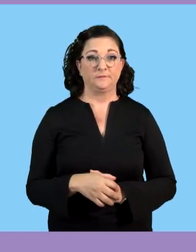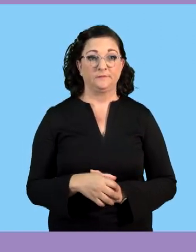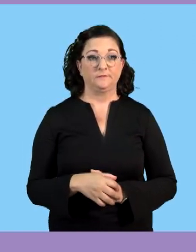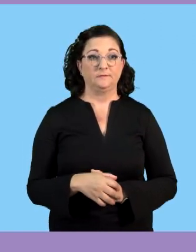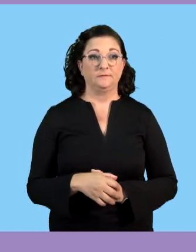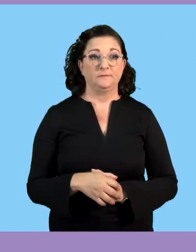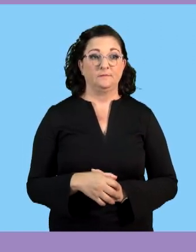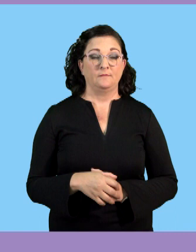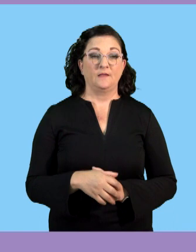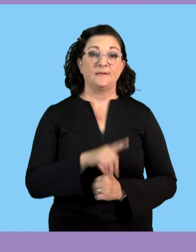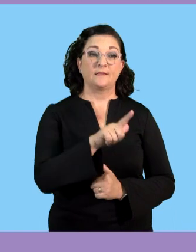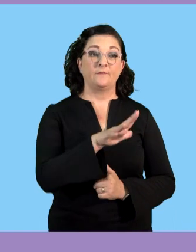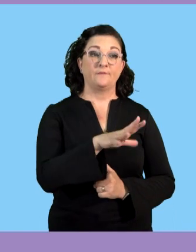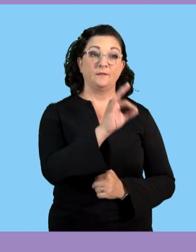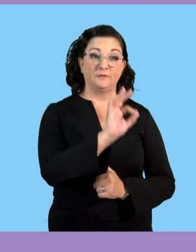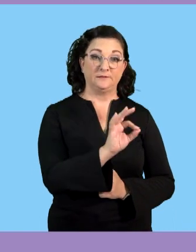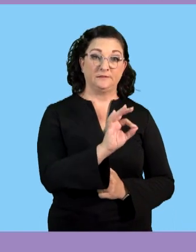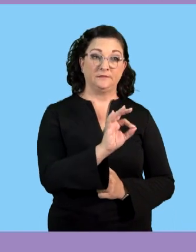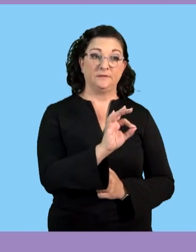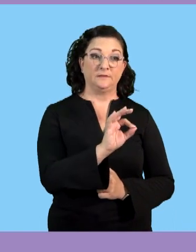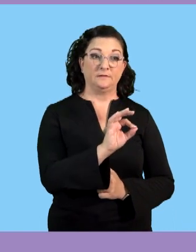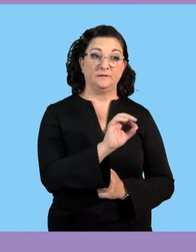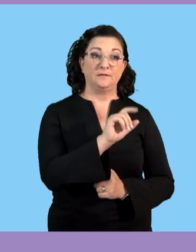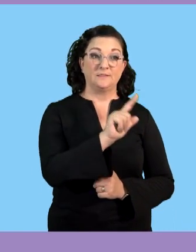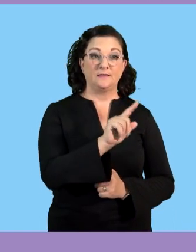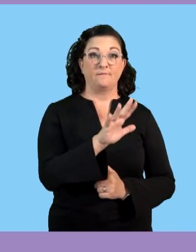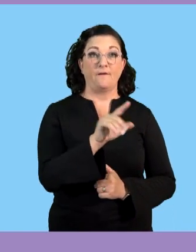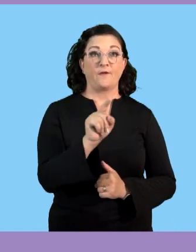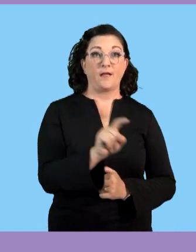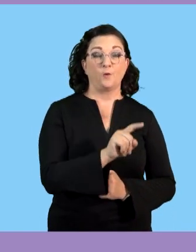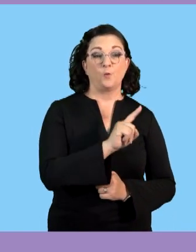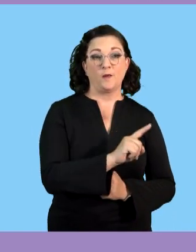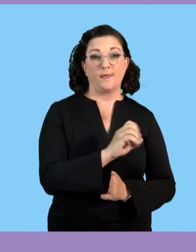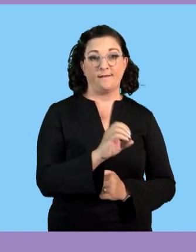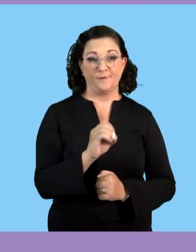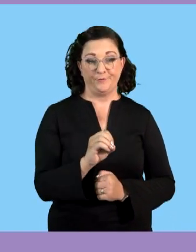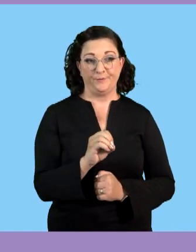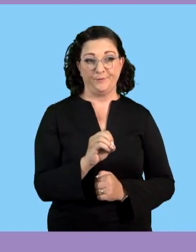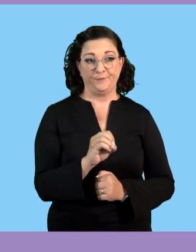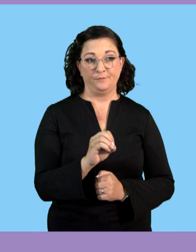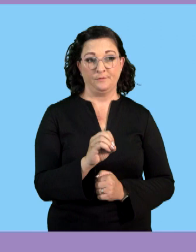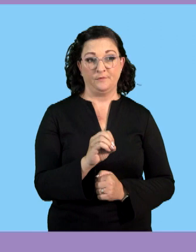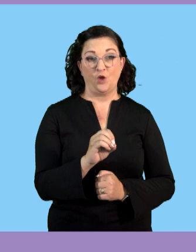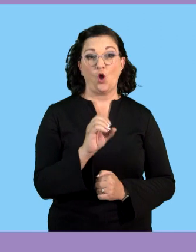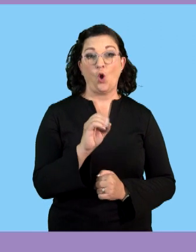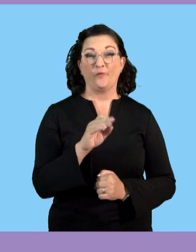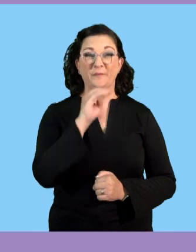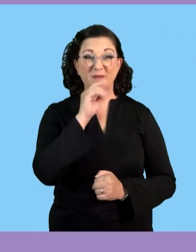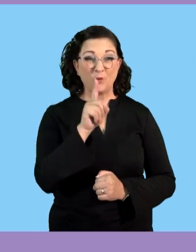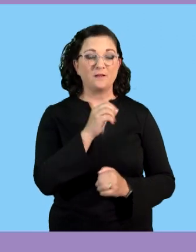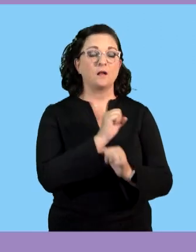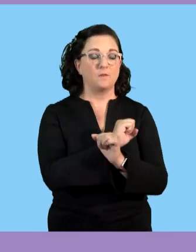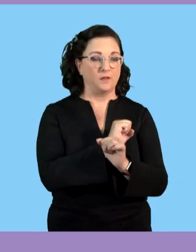Now, what would be 75%? 75% is 75 out of 100. Of